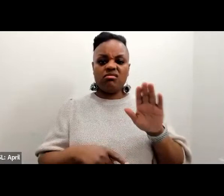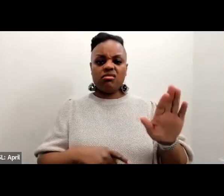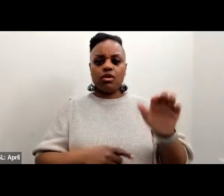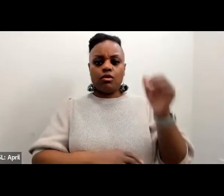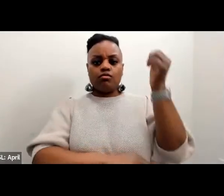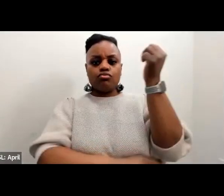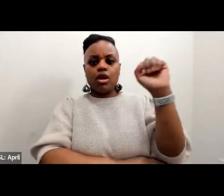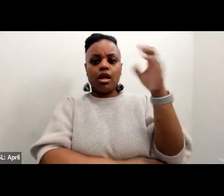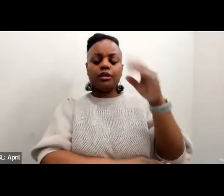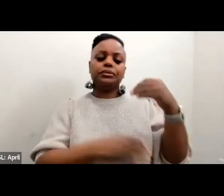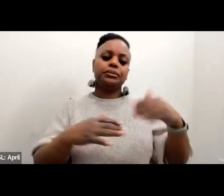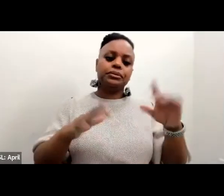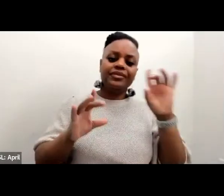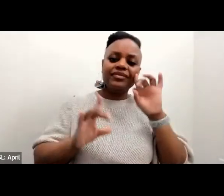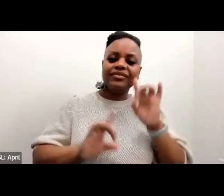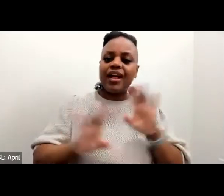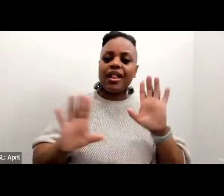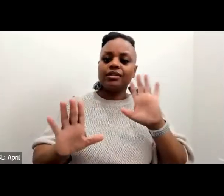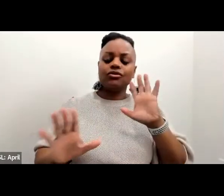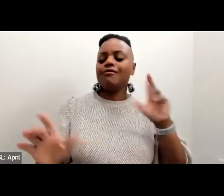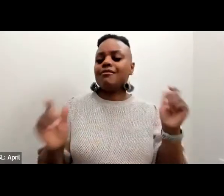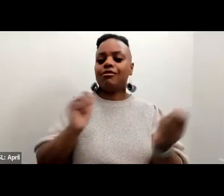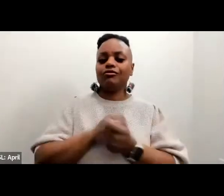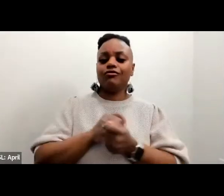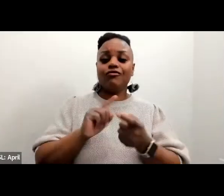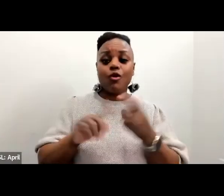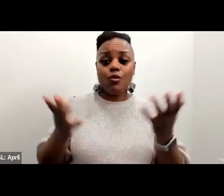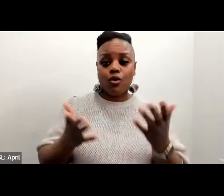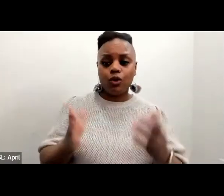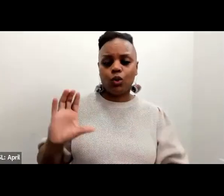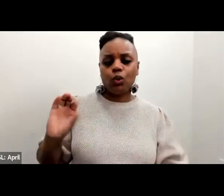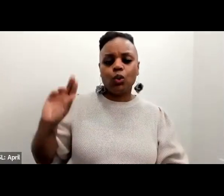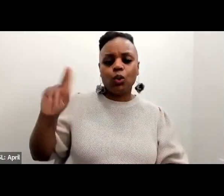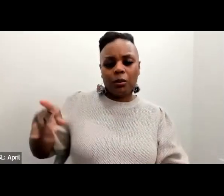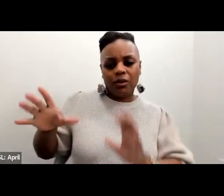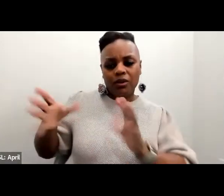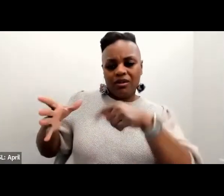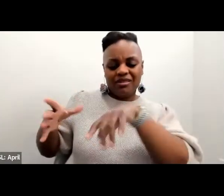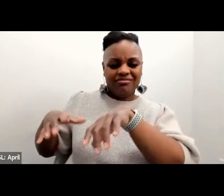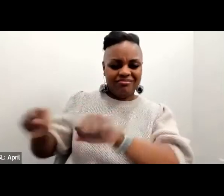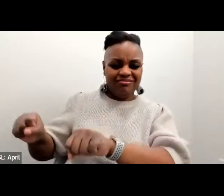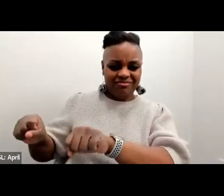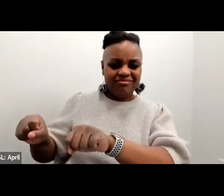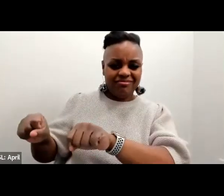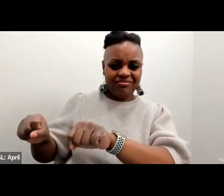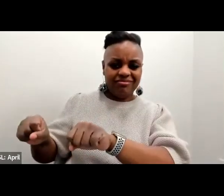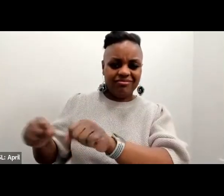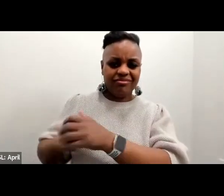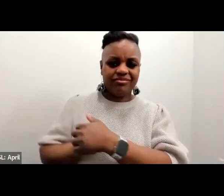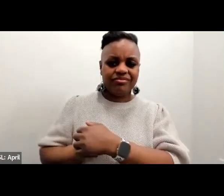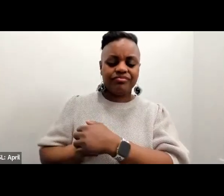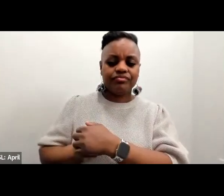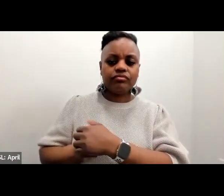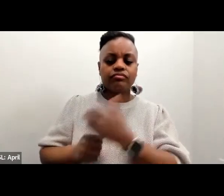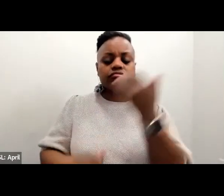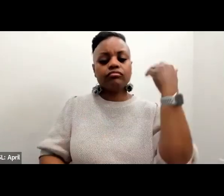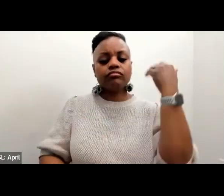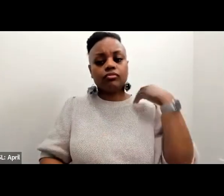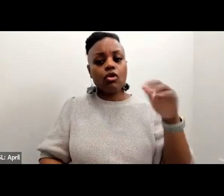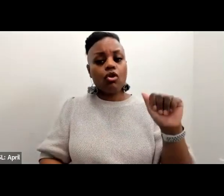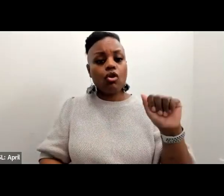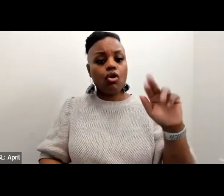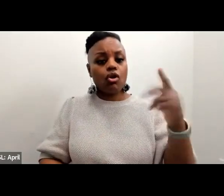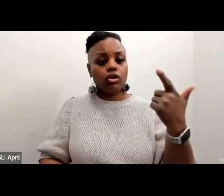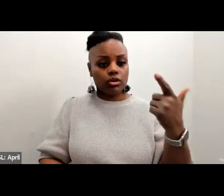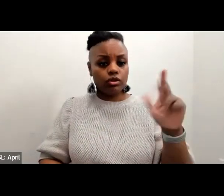was a massacre, 1,000 people killed in one day in August 2013. Since then, the Brotherhood has been